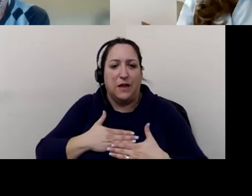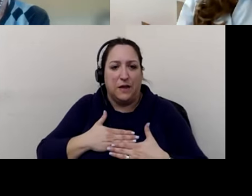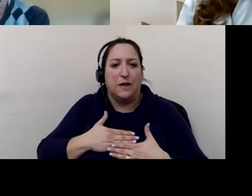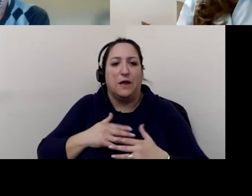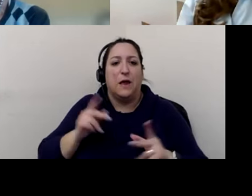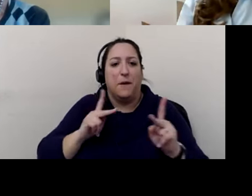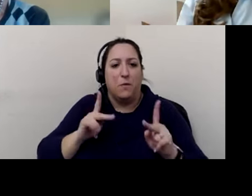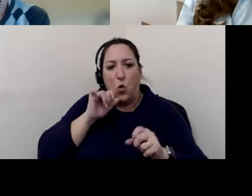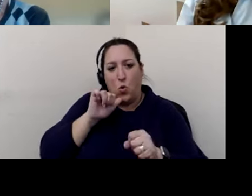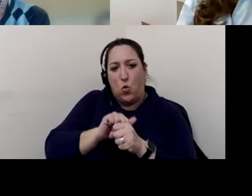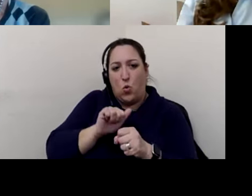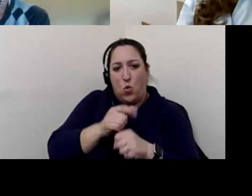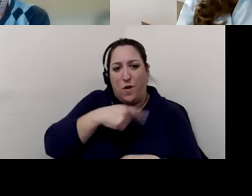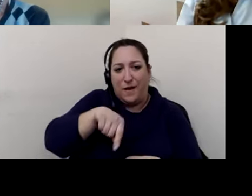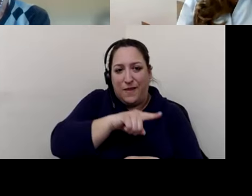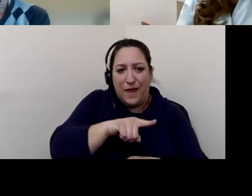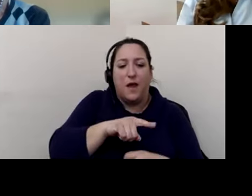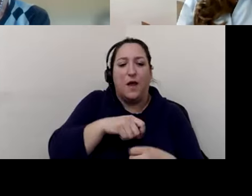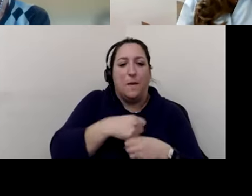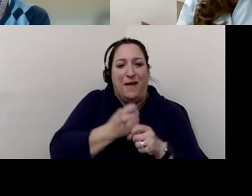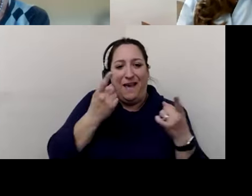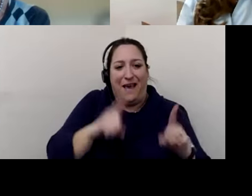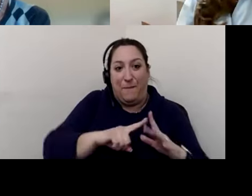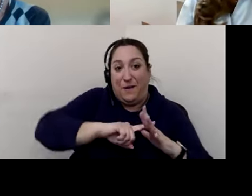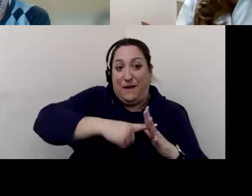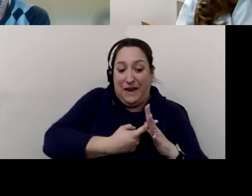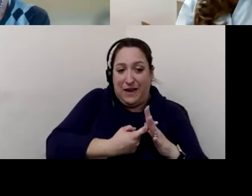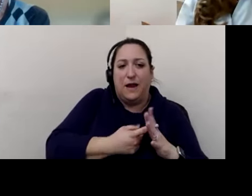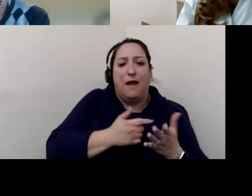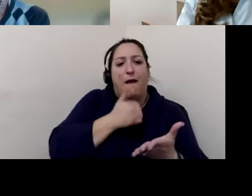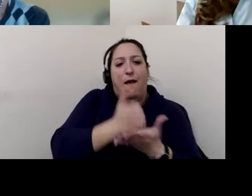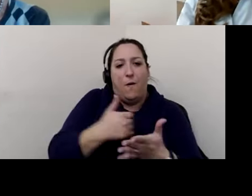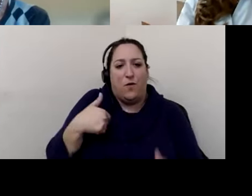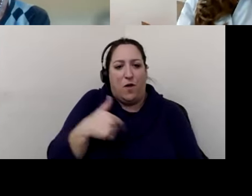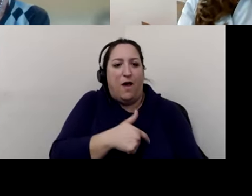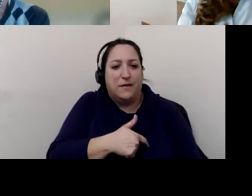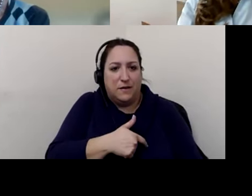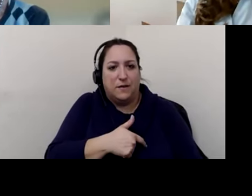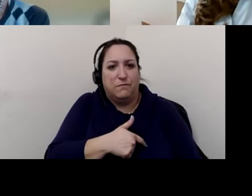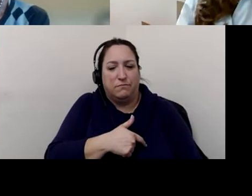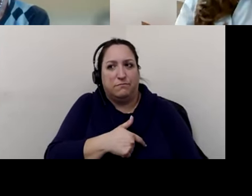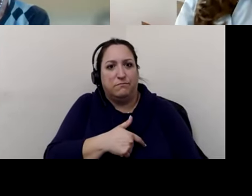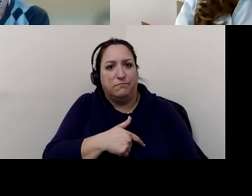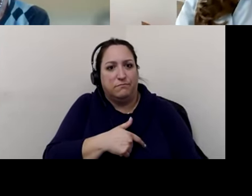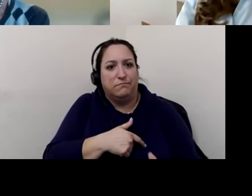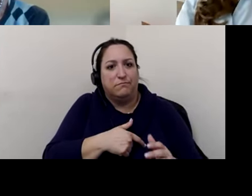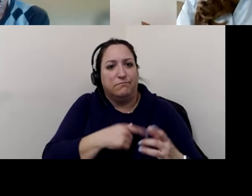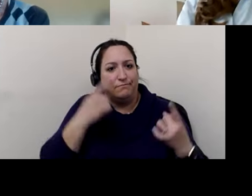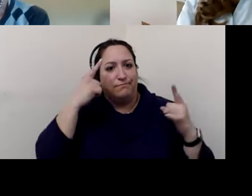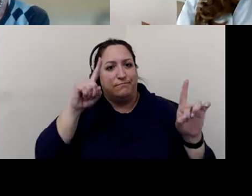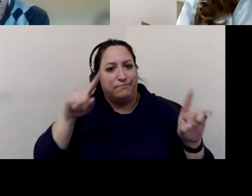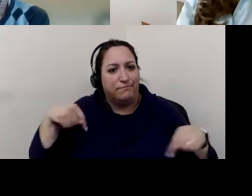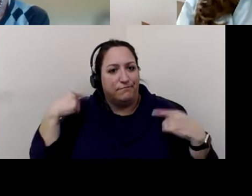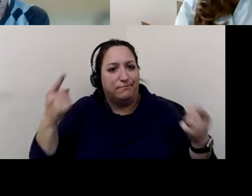people who worked there and made this stuff happen at the beginning and helped us get to do all the things we did